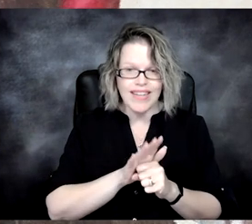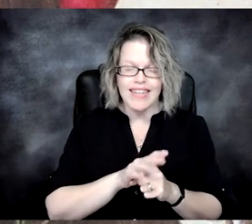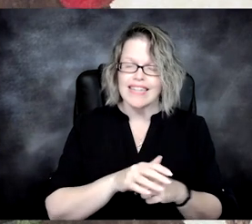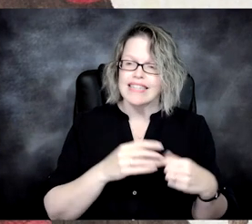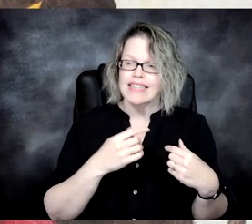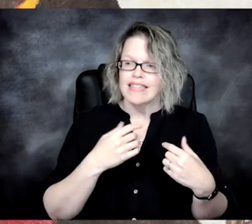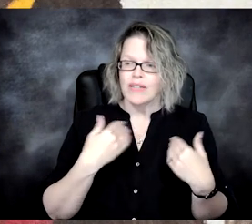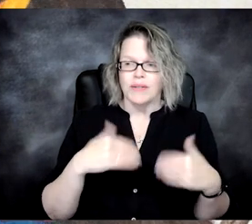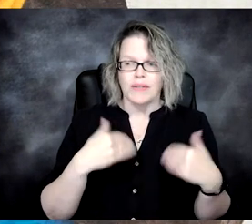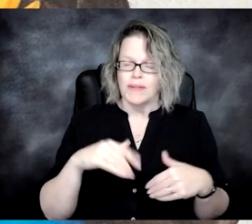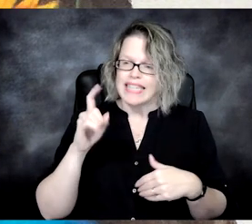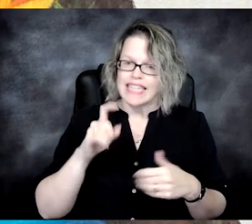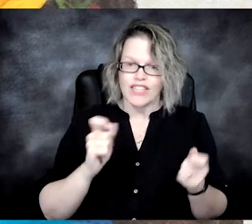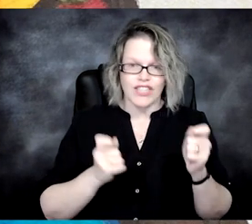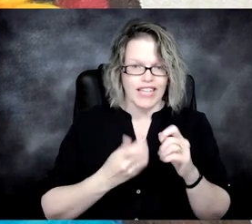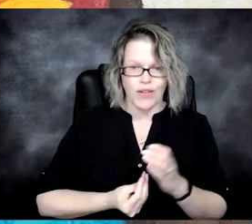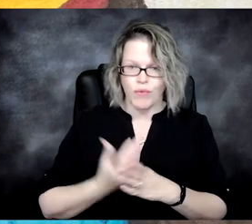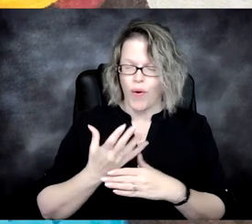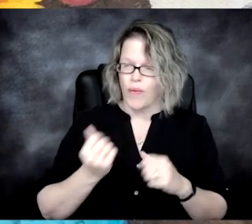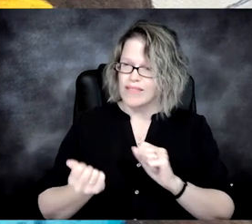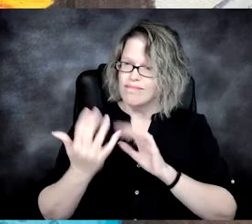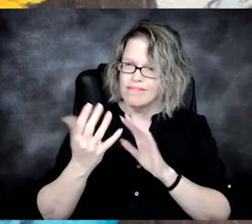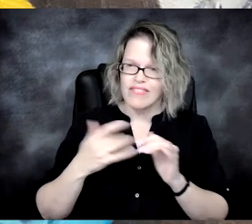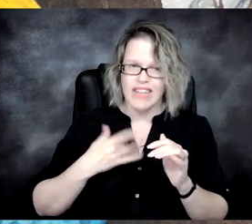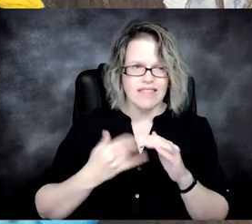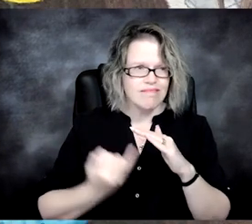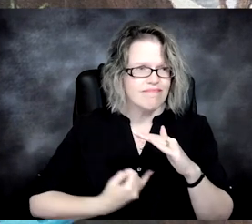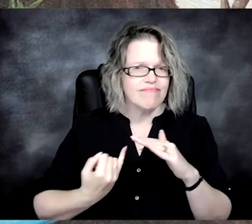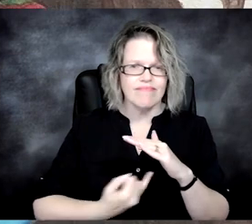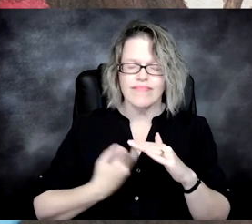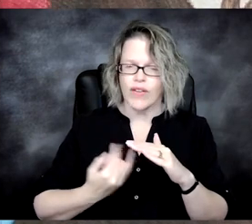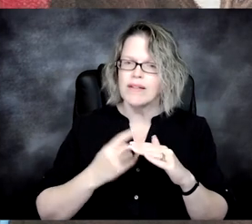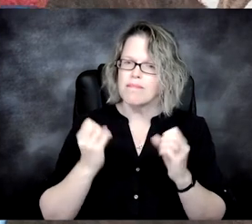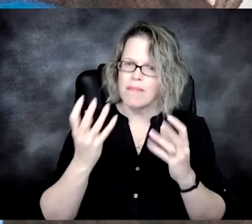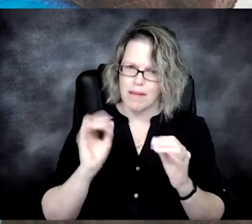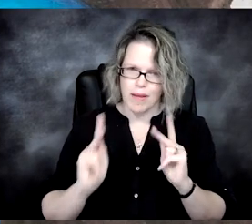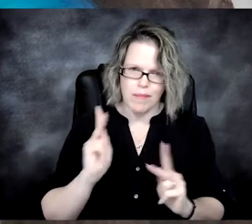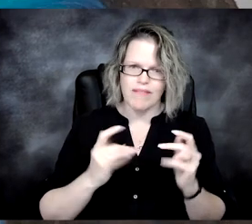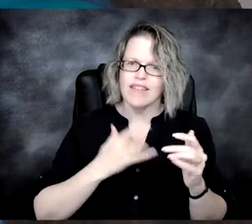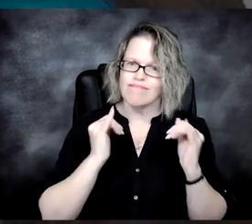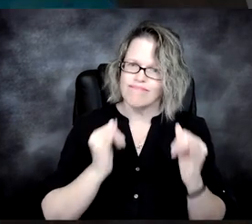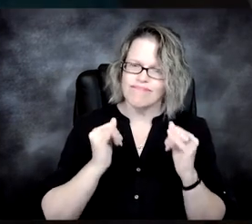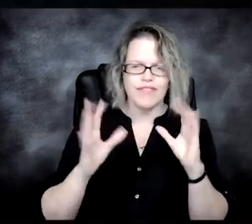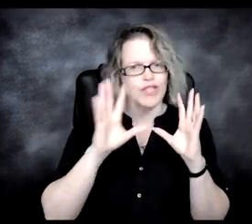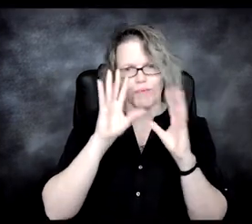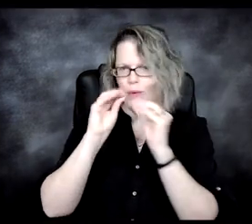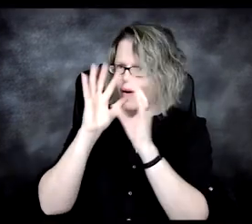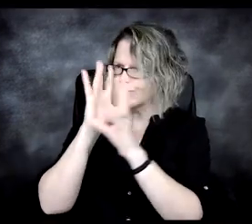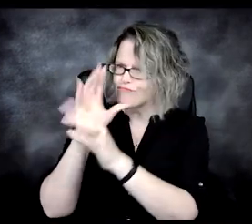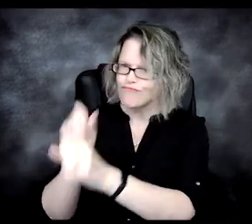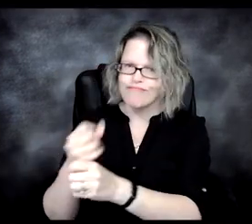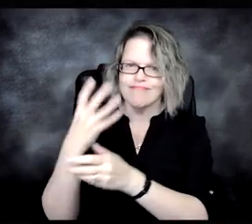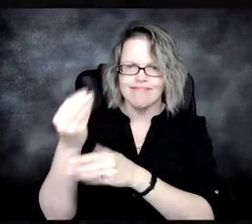a need for change and growth while facing extreme stagnation drew me, like many others, even closer to nature.